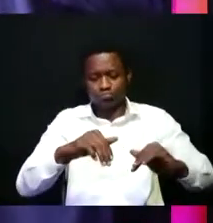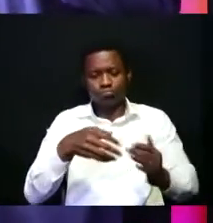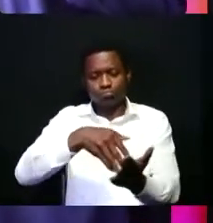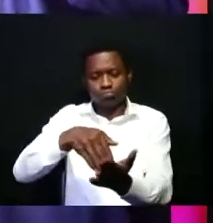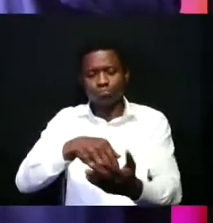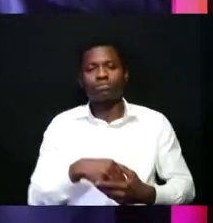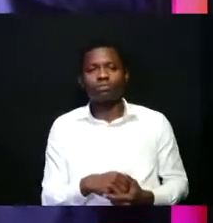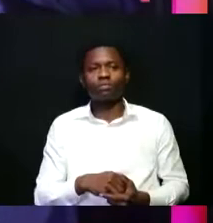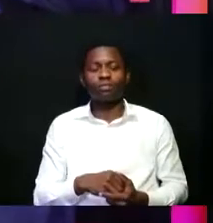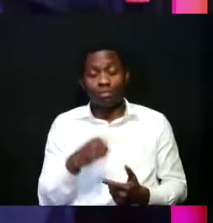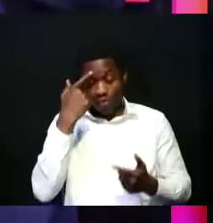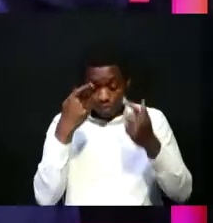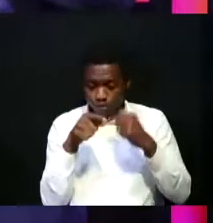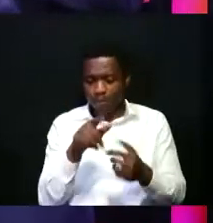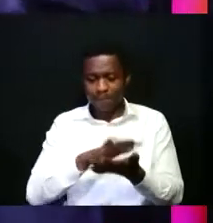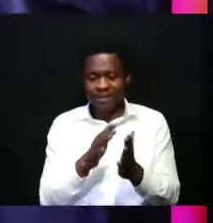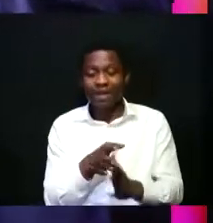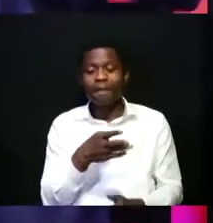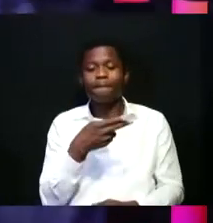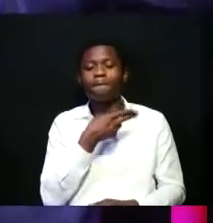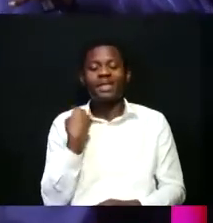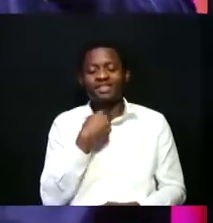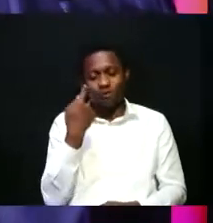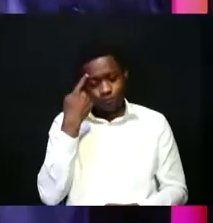home was a house of God.